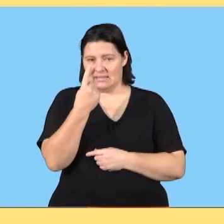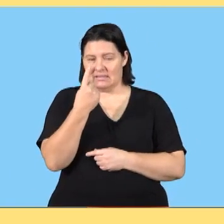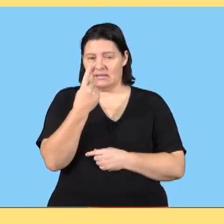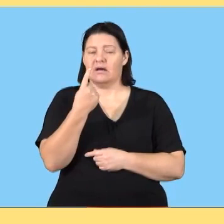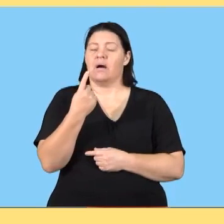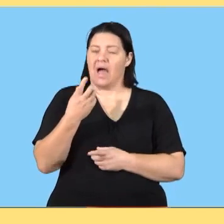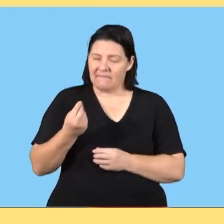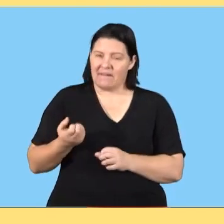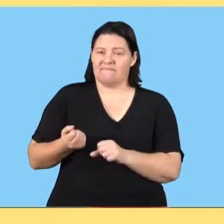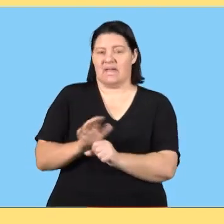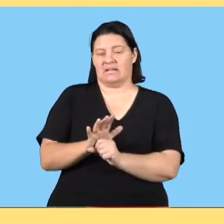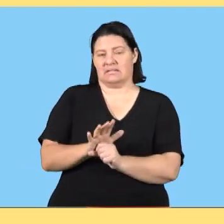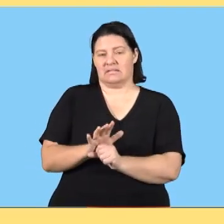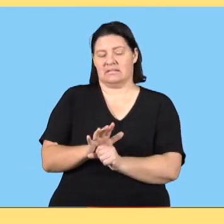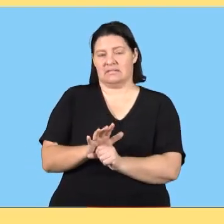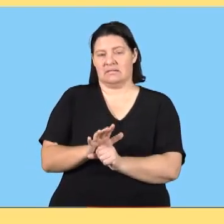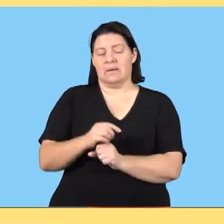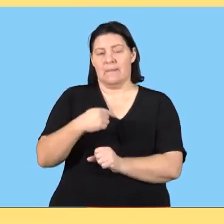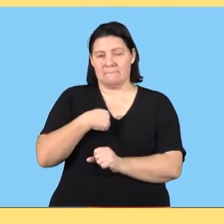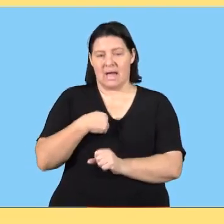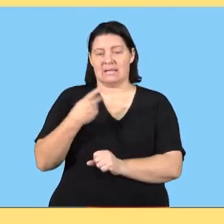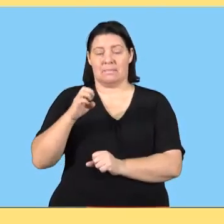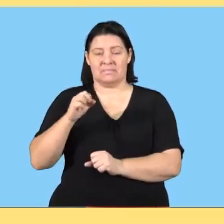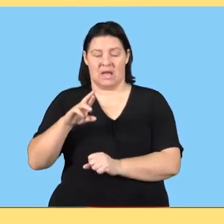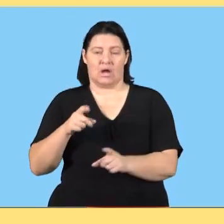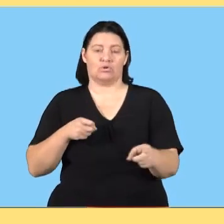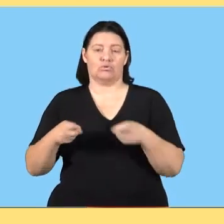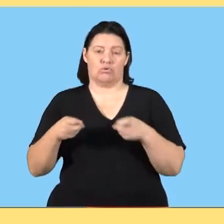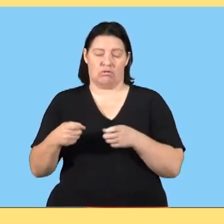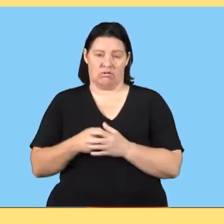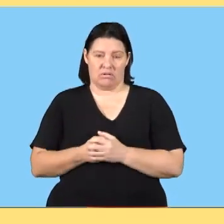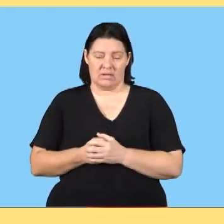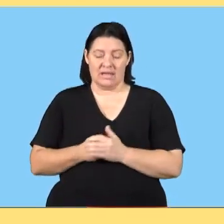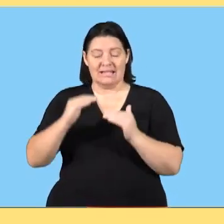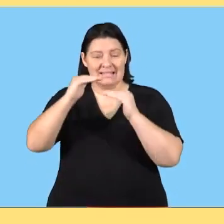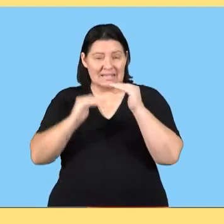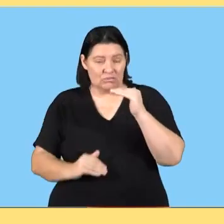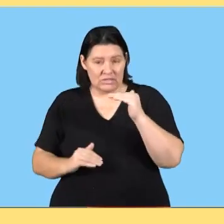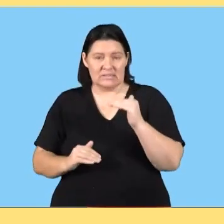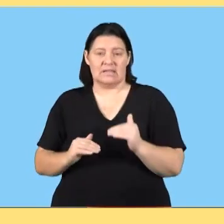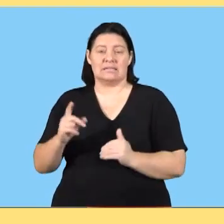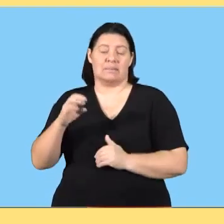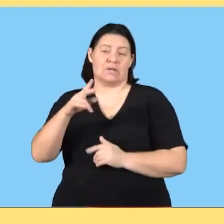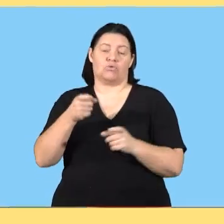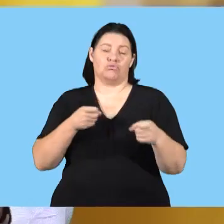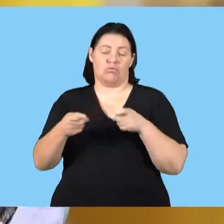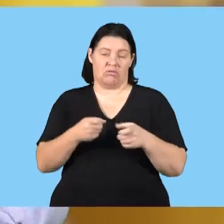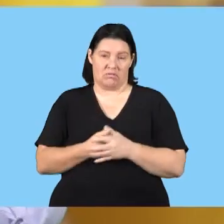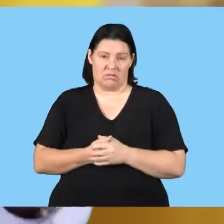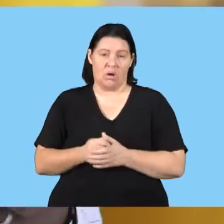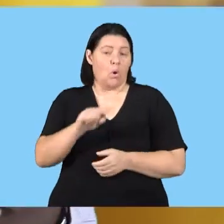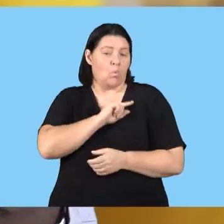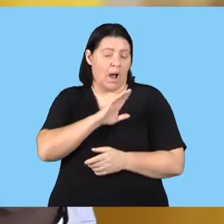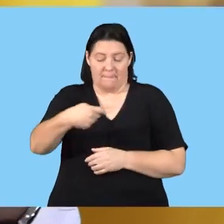understand that it does affect my debtor's control. It decreases my debtor's control because